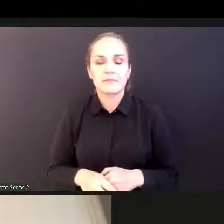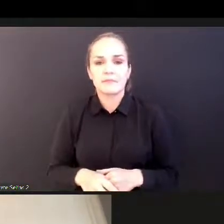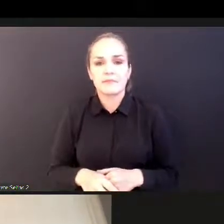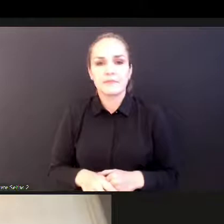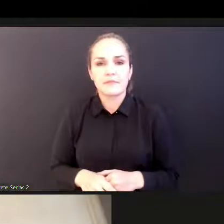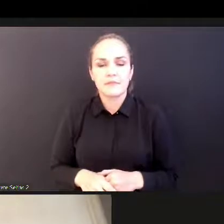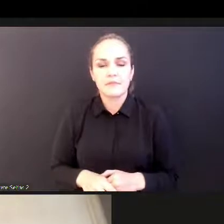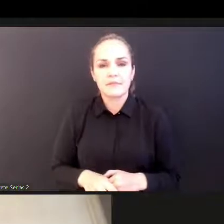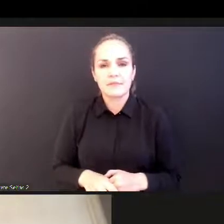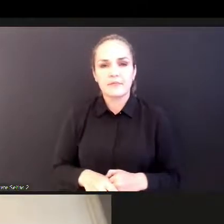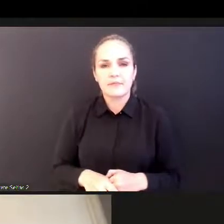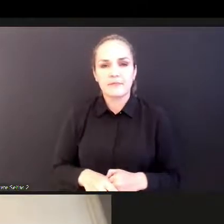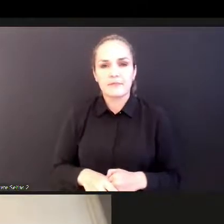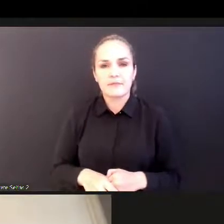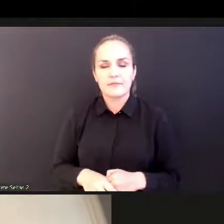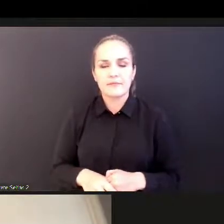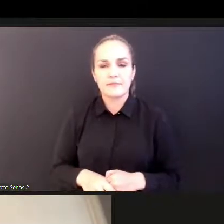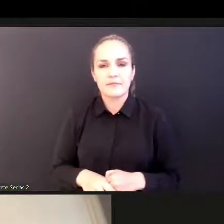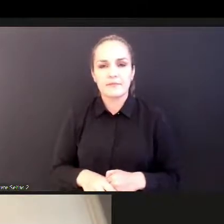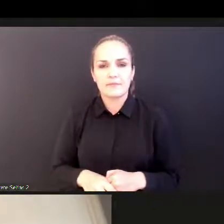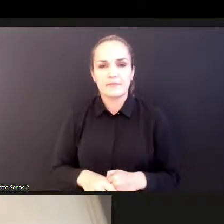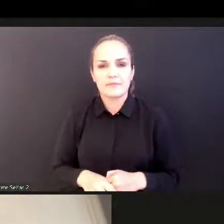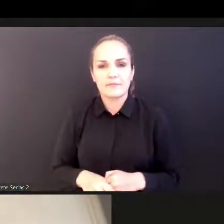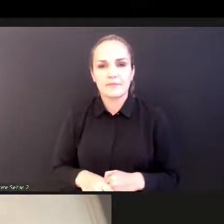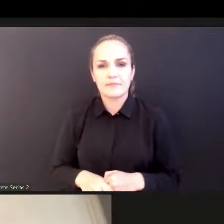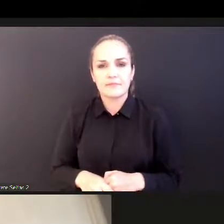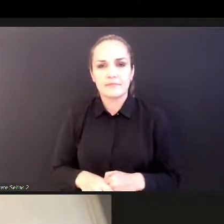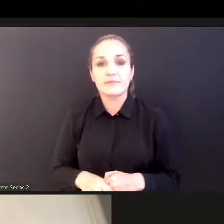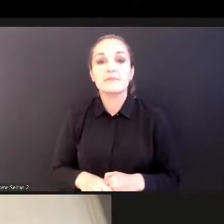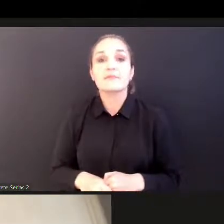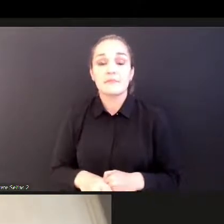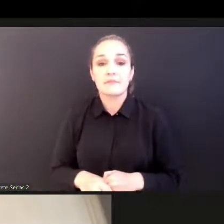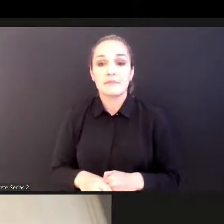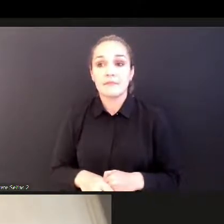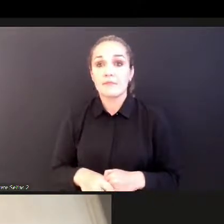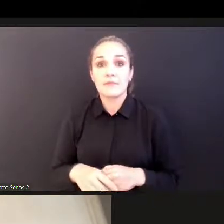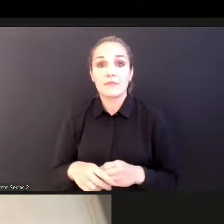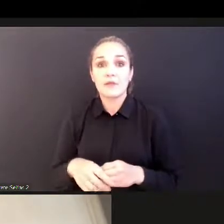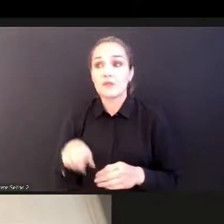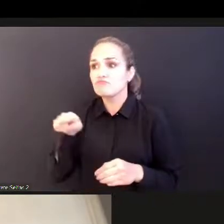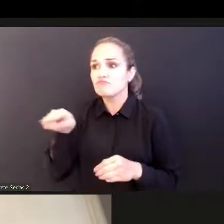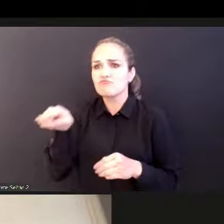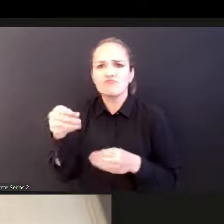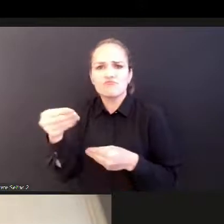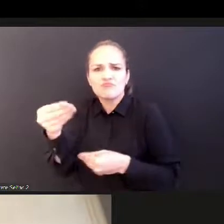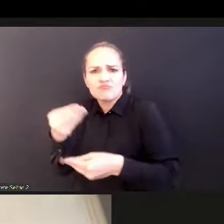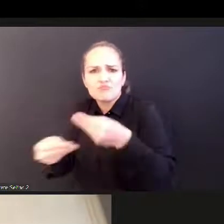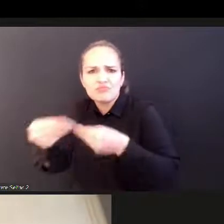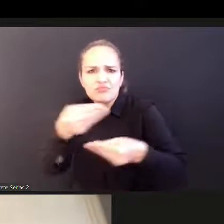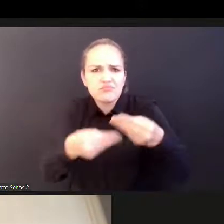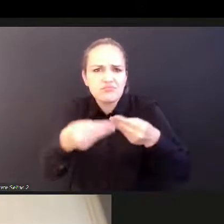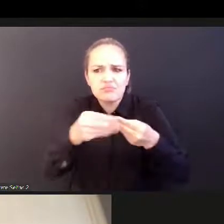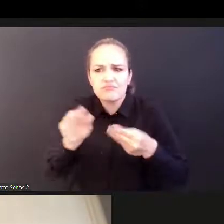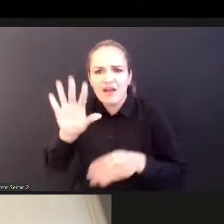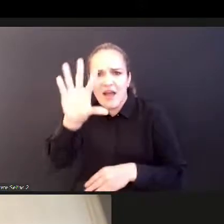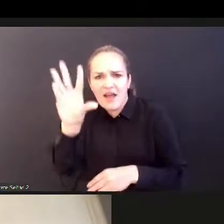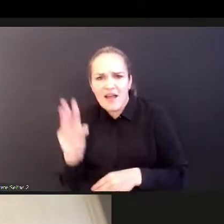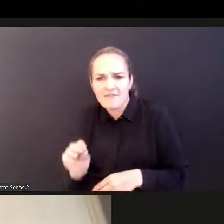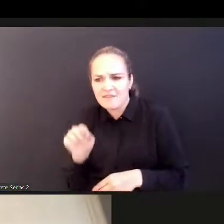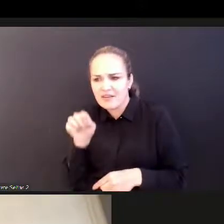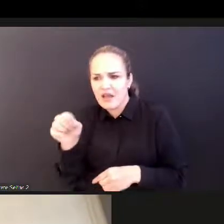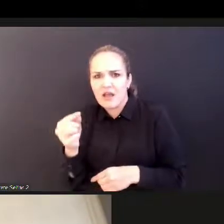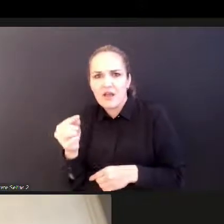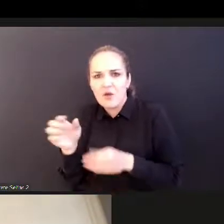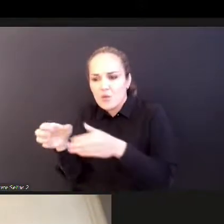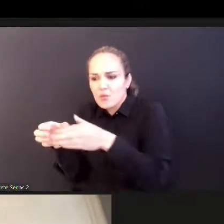emerging markets that you're watching. I mean, for example, in the African Continental Free Trade Agreement, are issues that affect